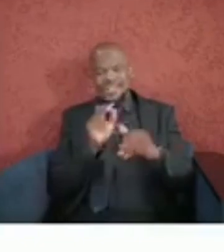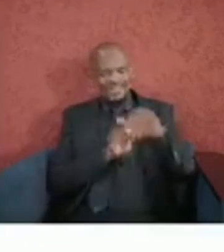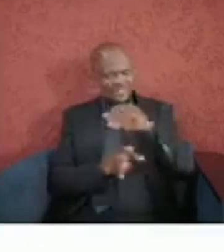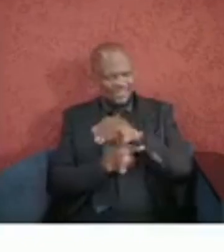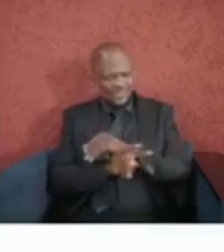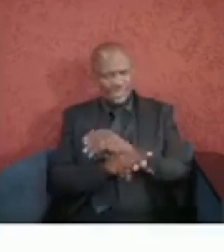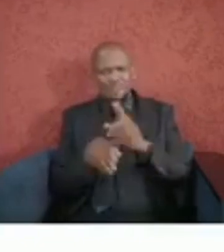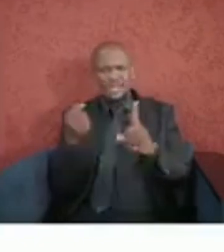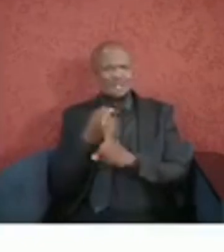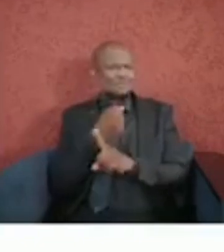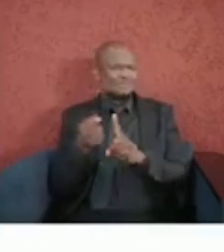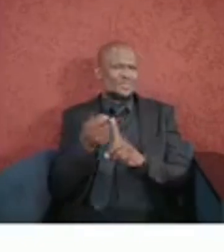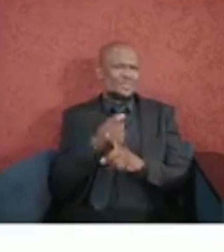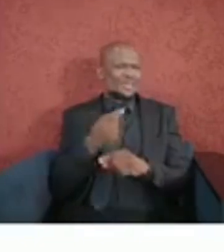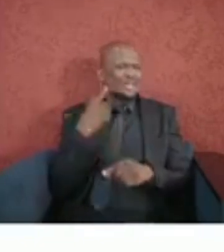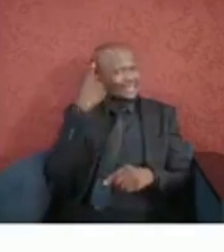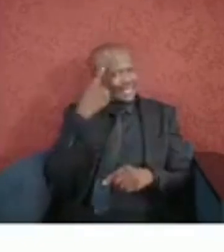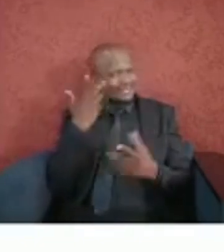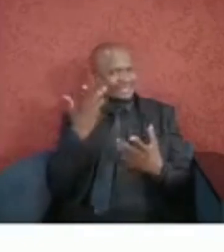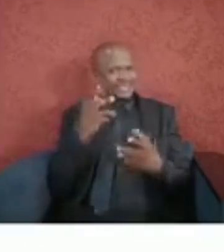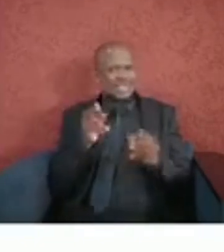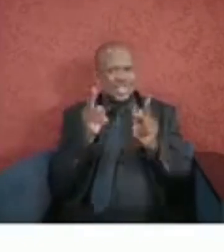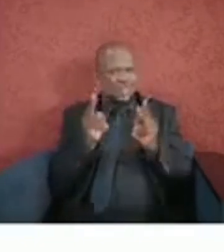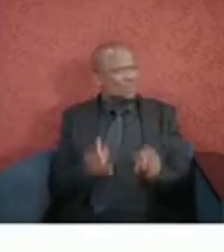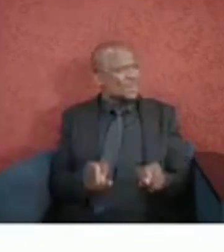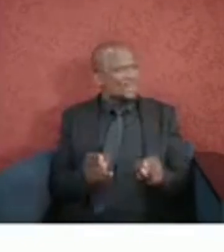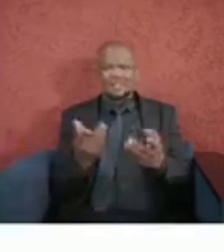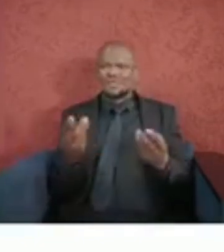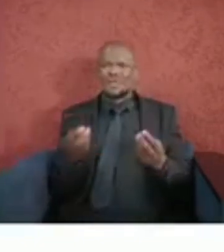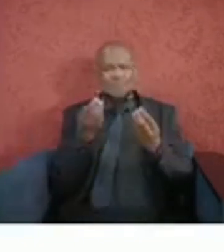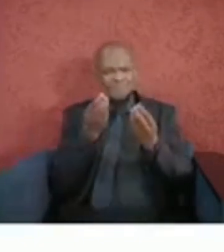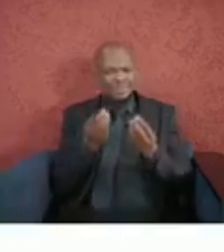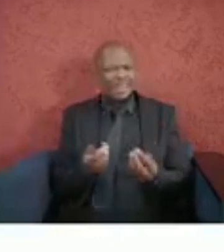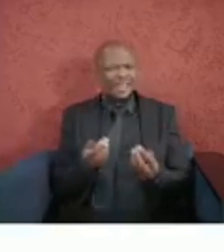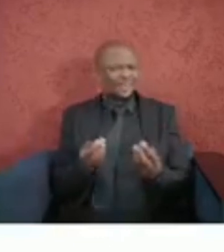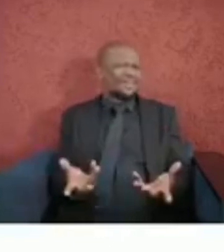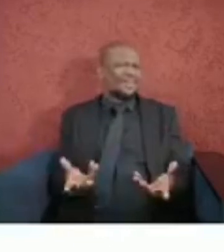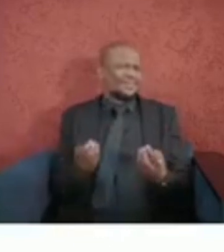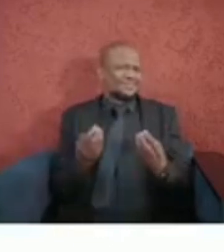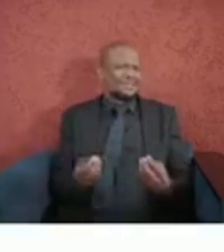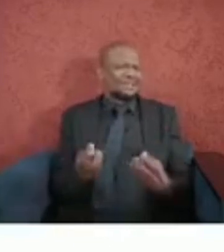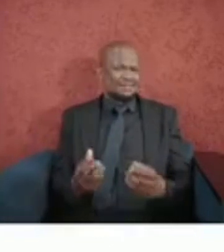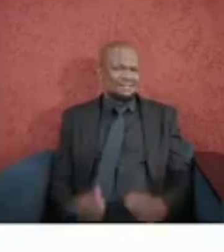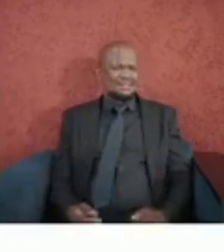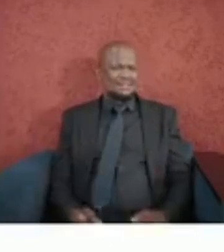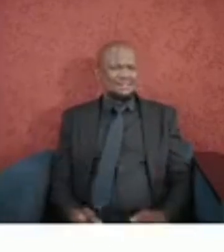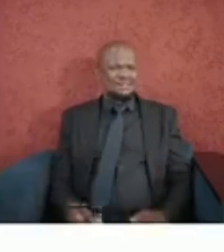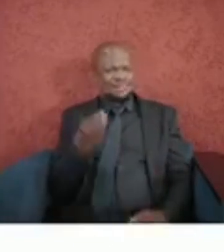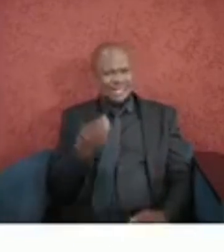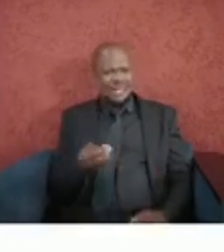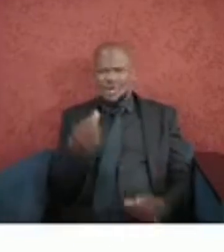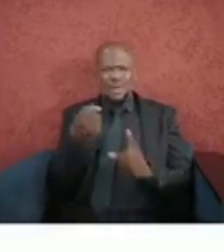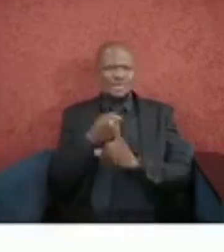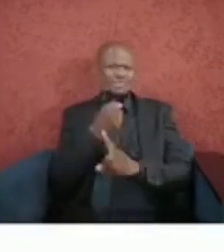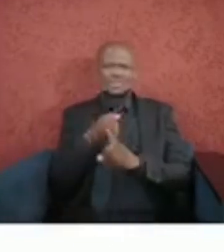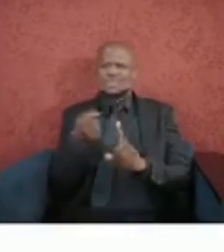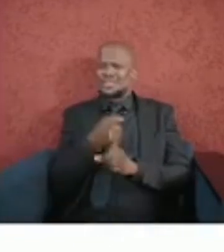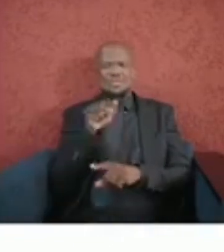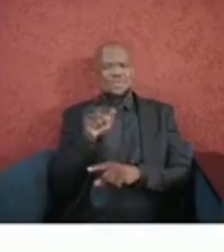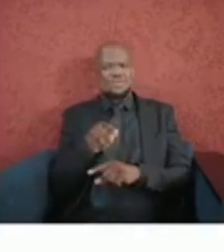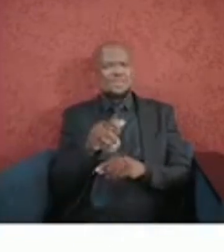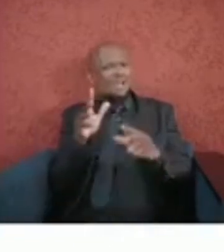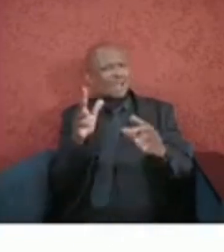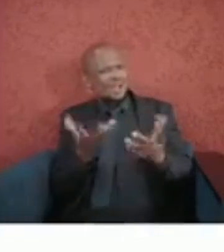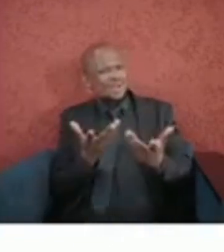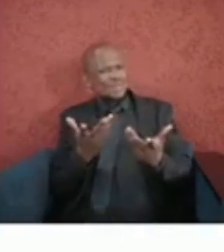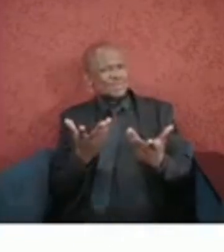being abused. Just think of it. It's a human being, it's a child. It's not just content. it's a child that is being abused, that is being, how then